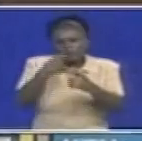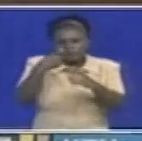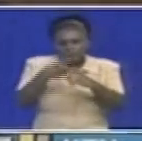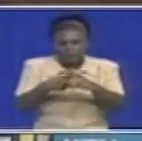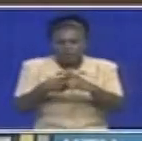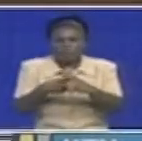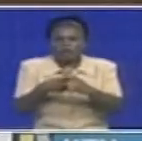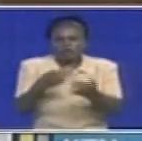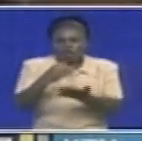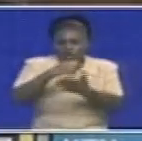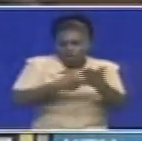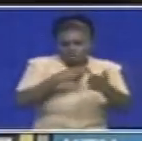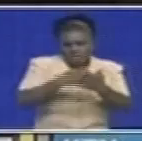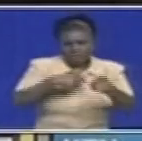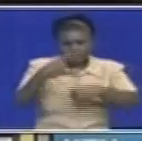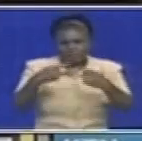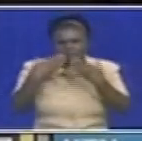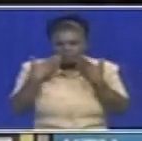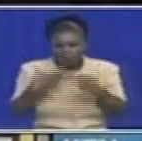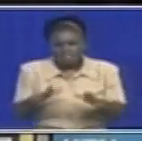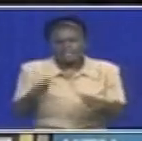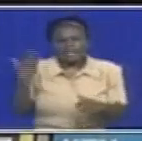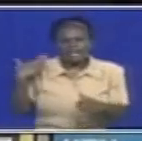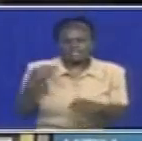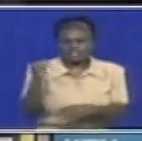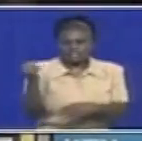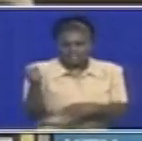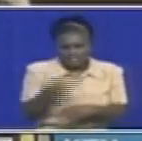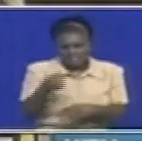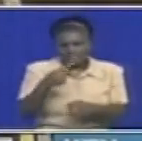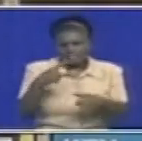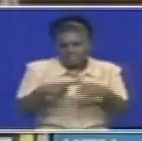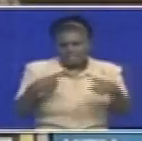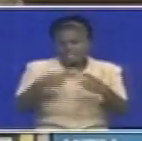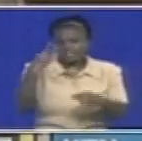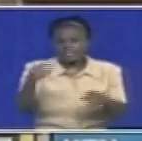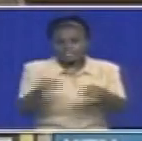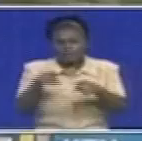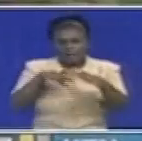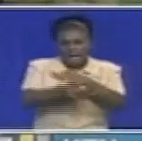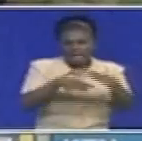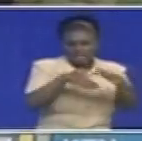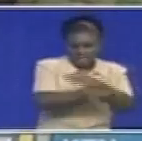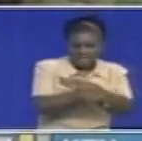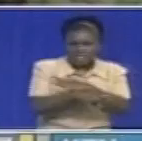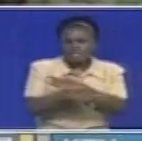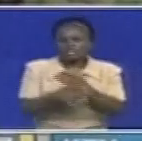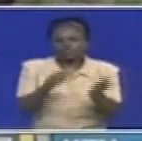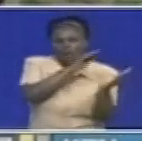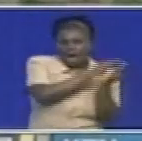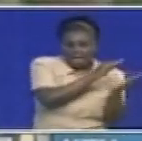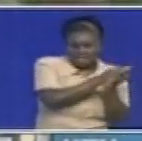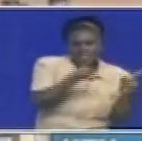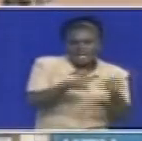from contracts in progress or completed in the last 3 years, as well as access to liquid assets and a cash flow of 3